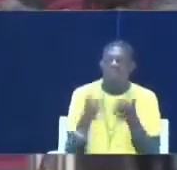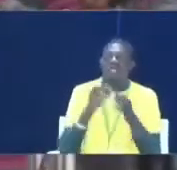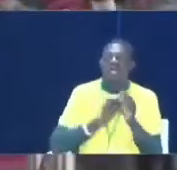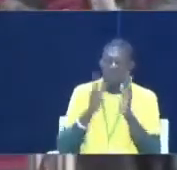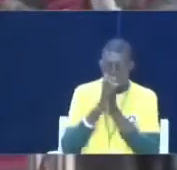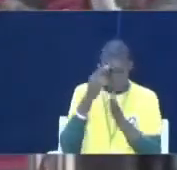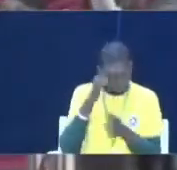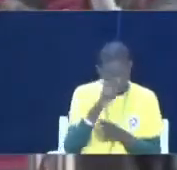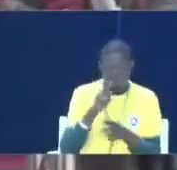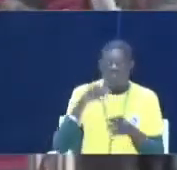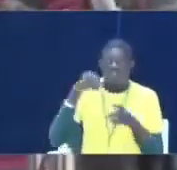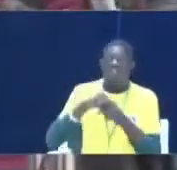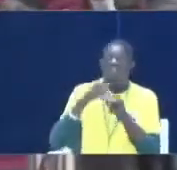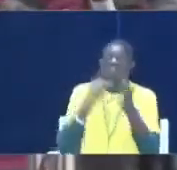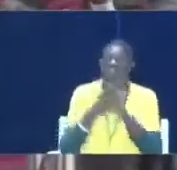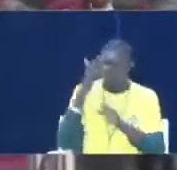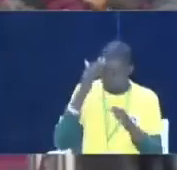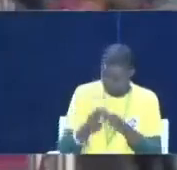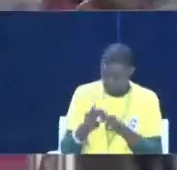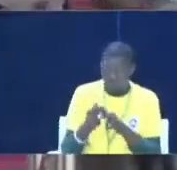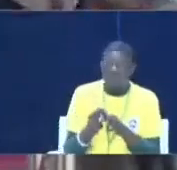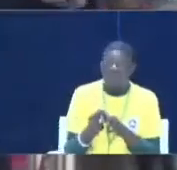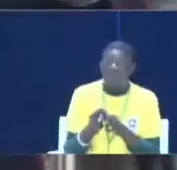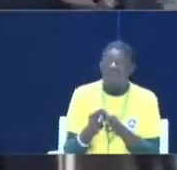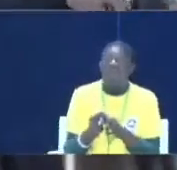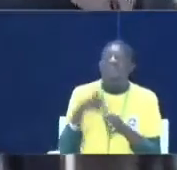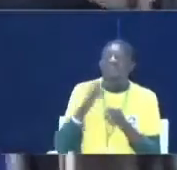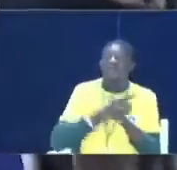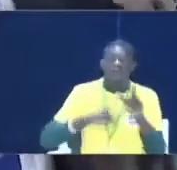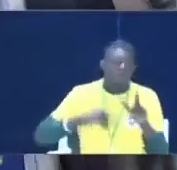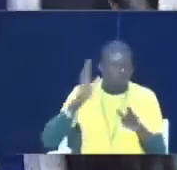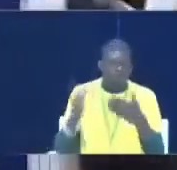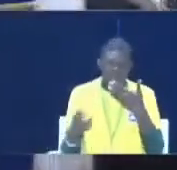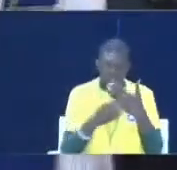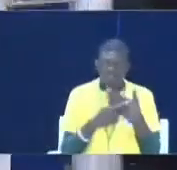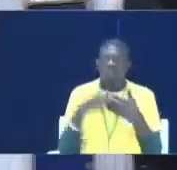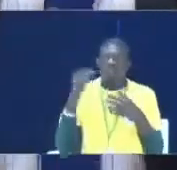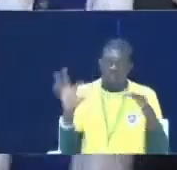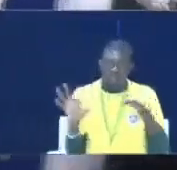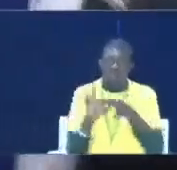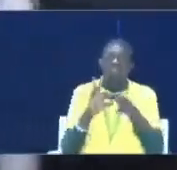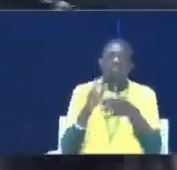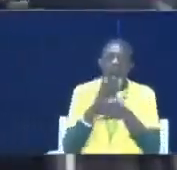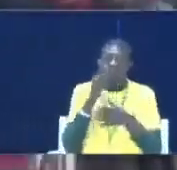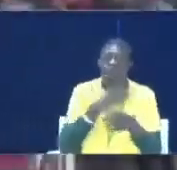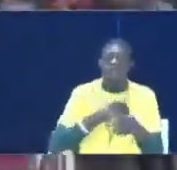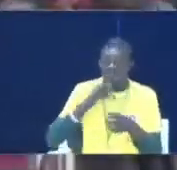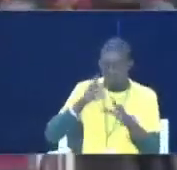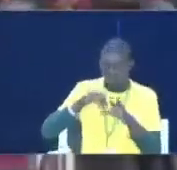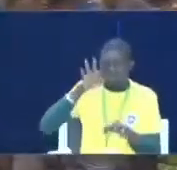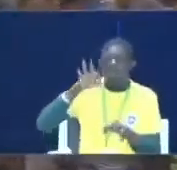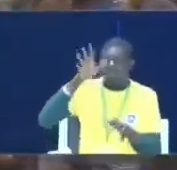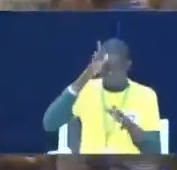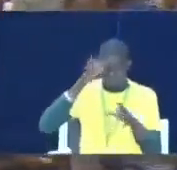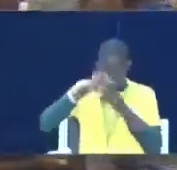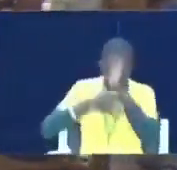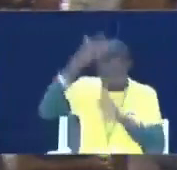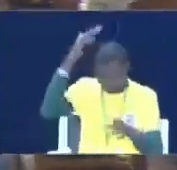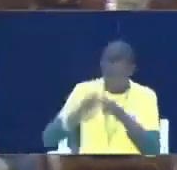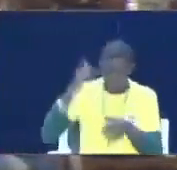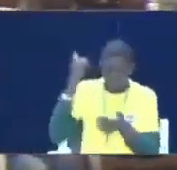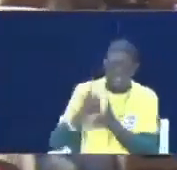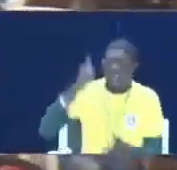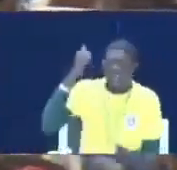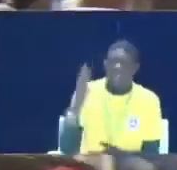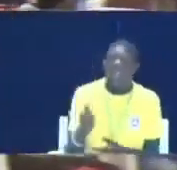over your life. In the name that is above every other name, the Lord will restore the connection between you and your spiritual covering. In the name of